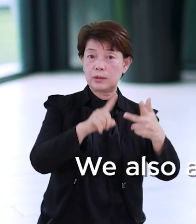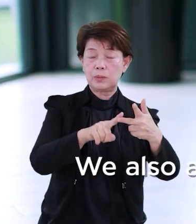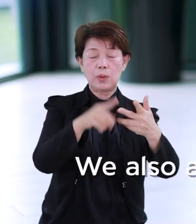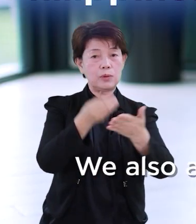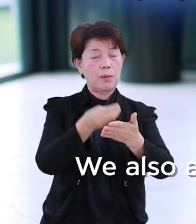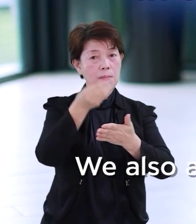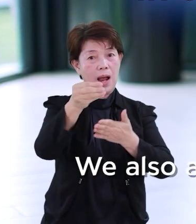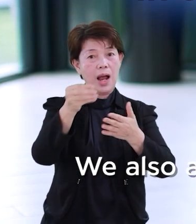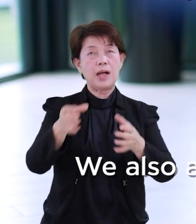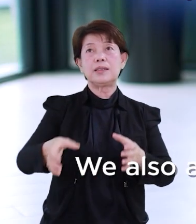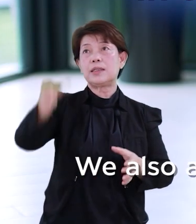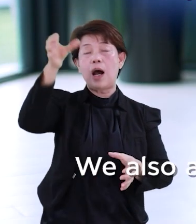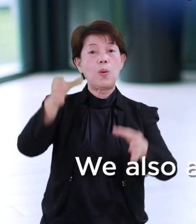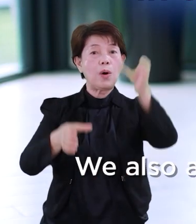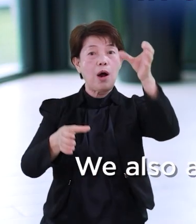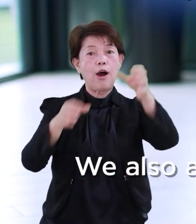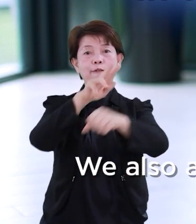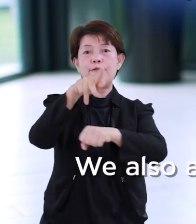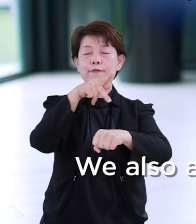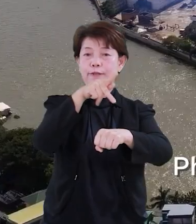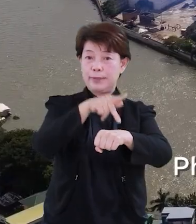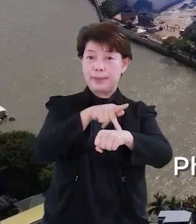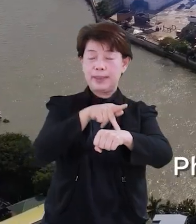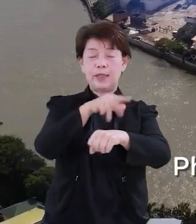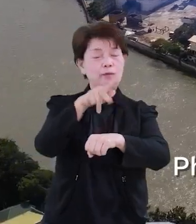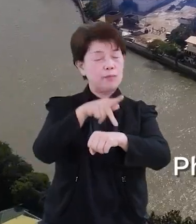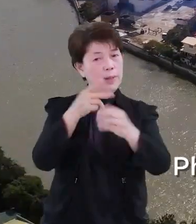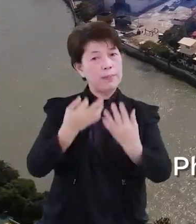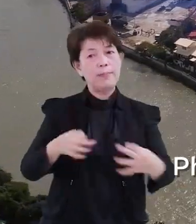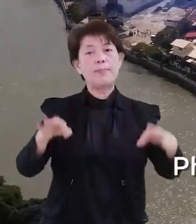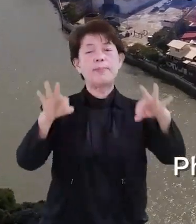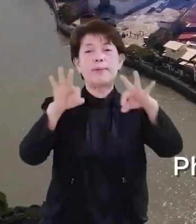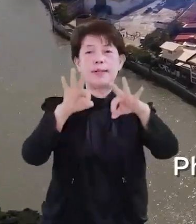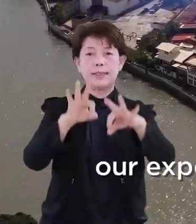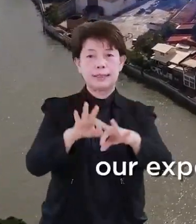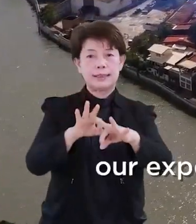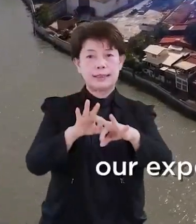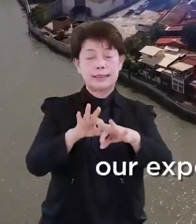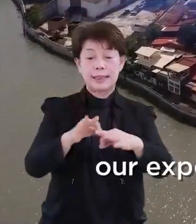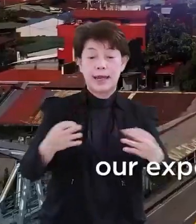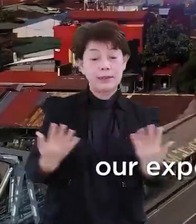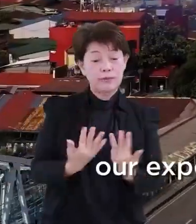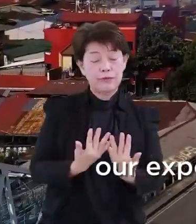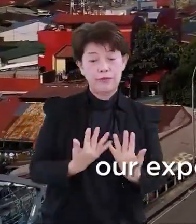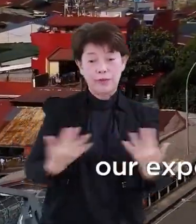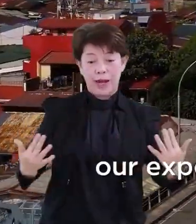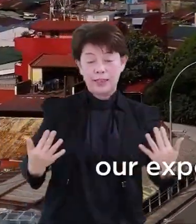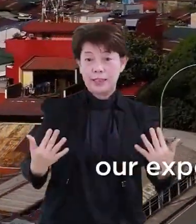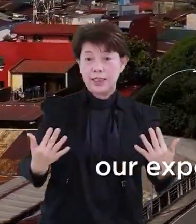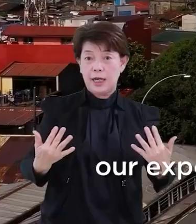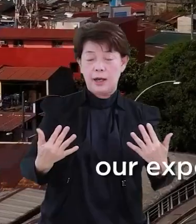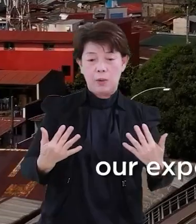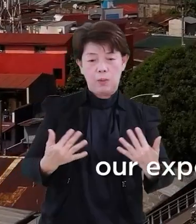acquired towers in Philippines, around 2,900 towers. Philippines is important because that reduces our exposure in the tower business